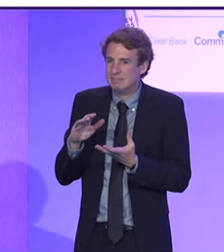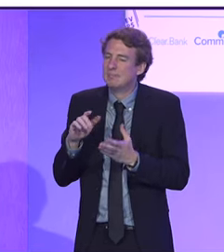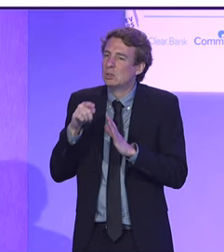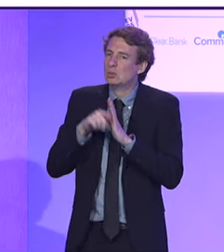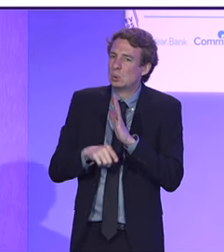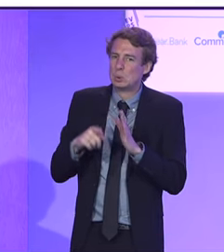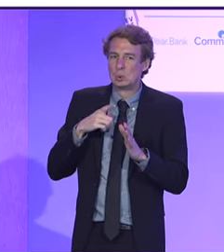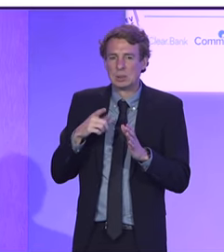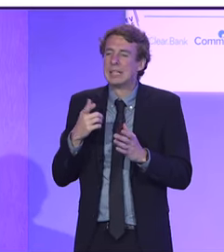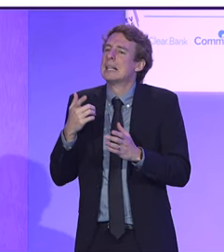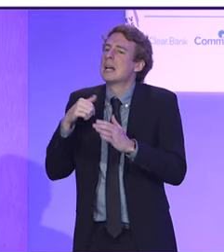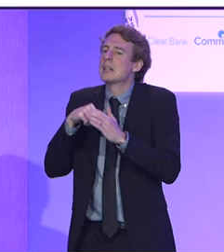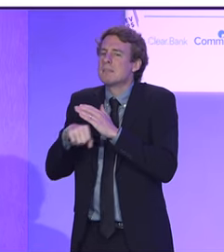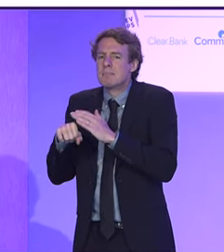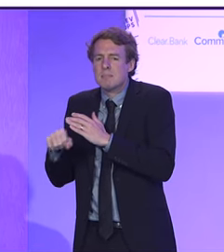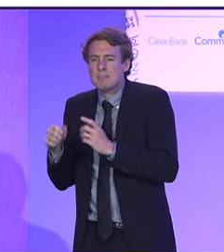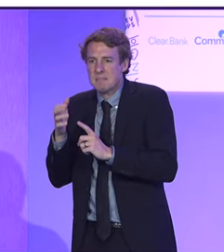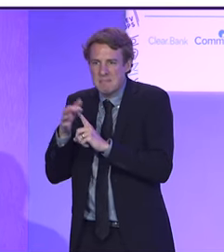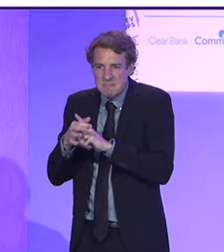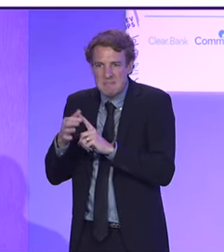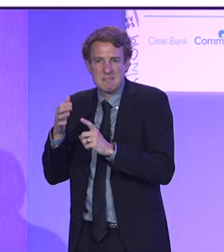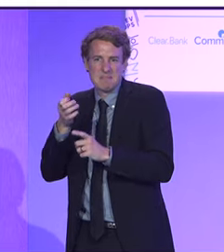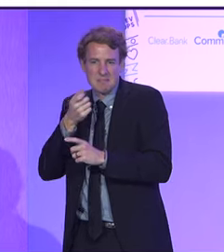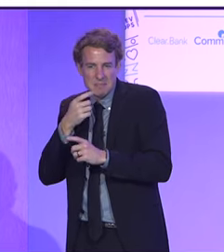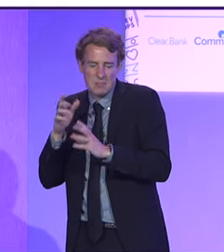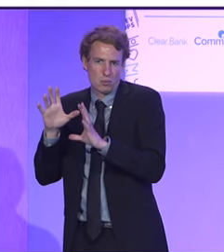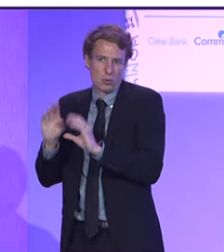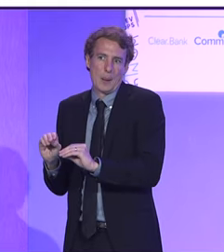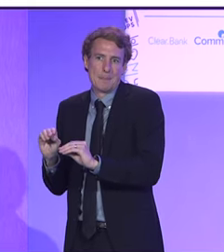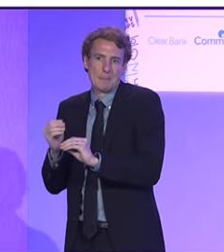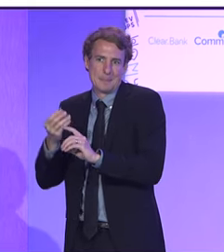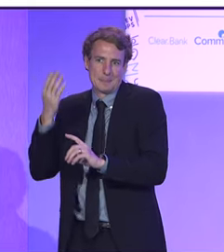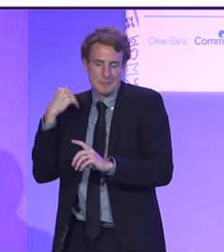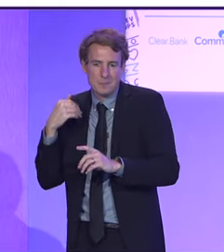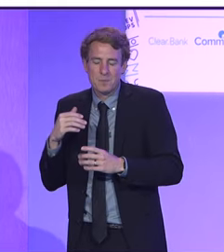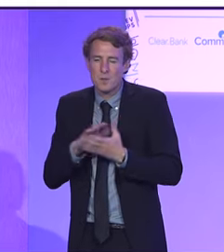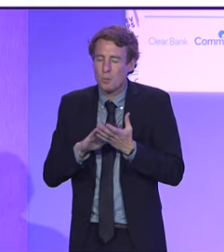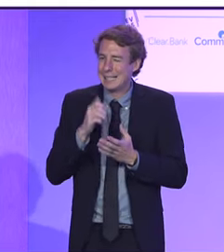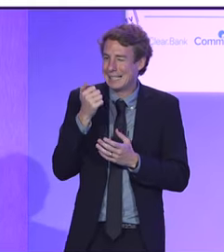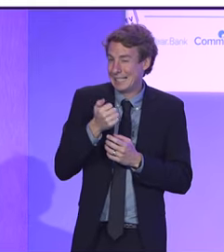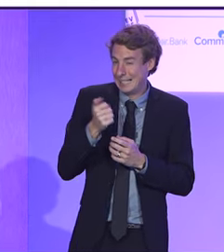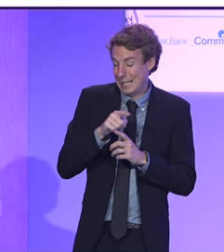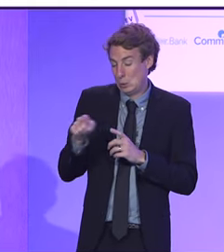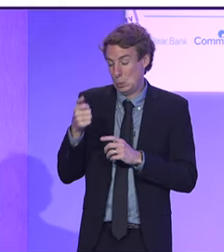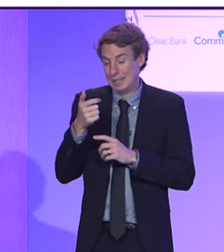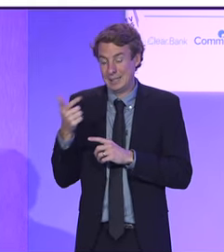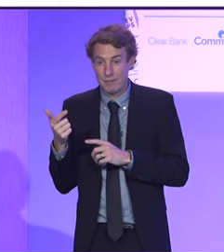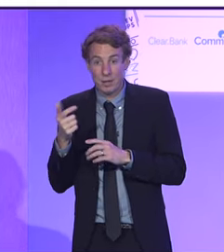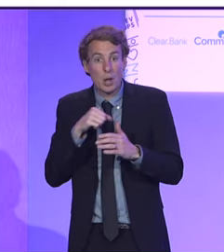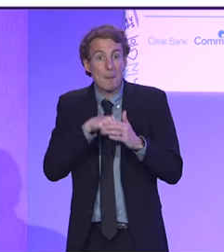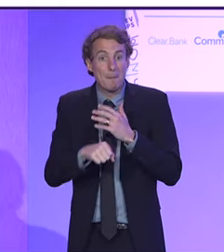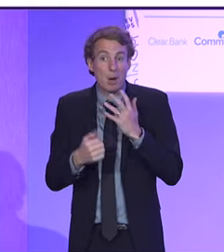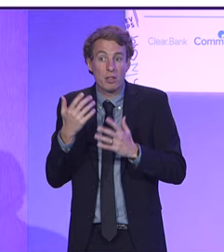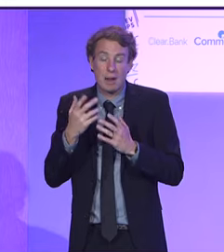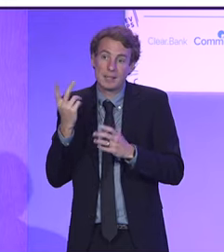and contraceptives. And as a result from that, the birth rate between 66 and 67 almost doubled.